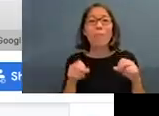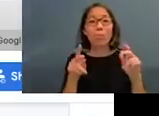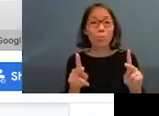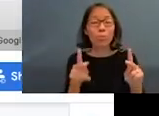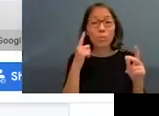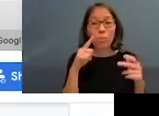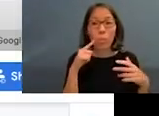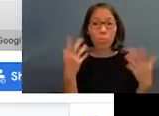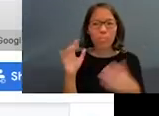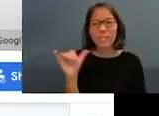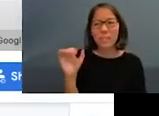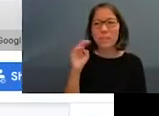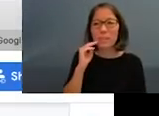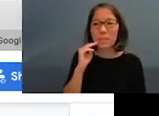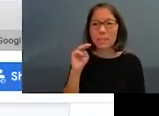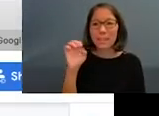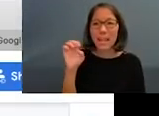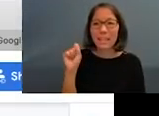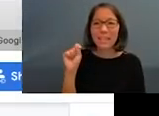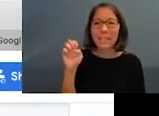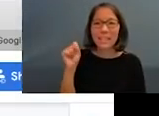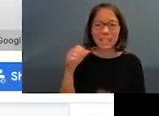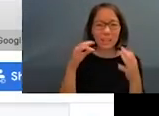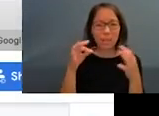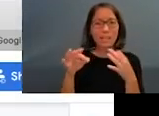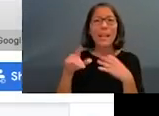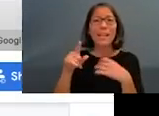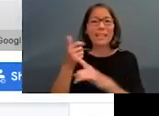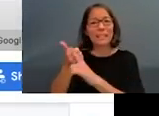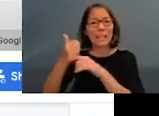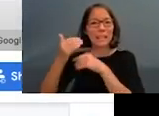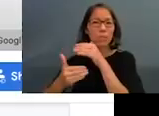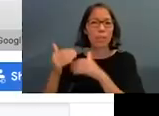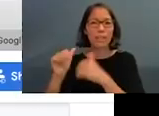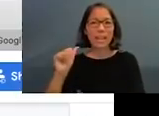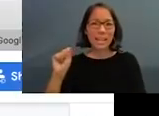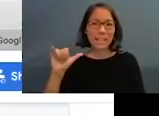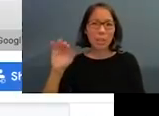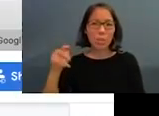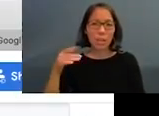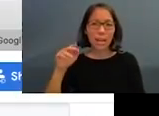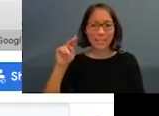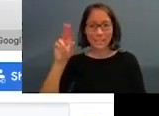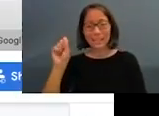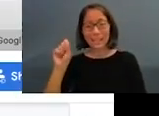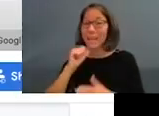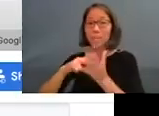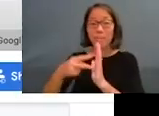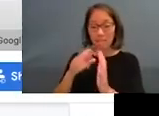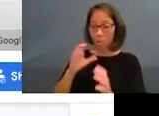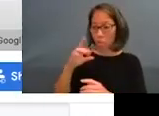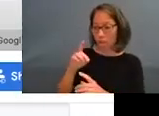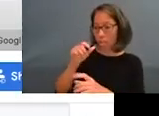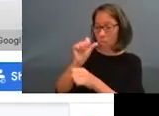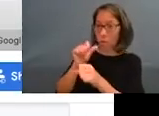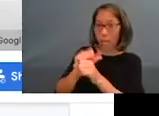as Mrs. Estes explained, asynchronous. This does not mean that the child is moving on and working completely